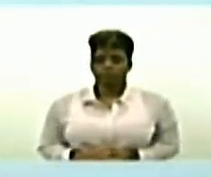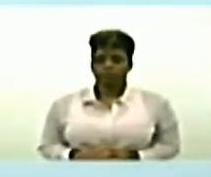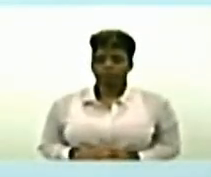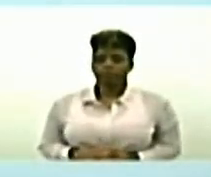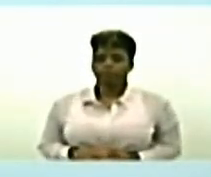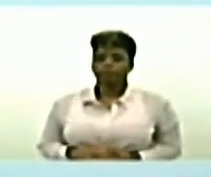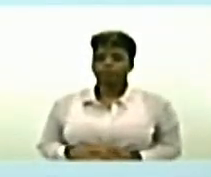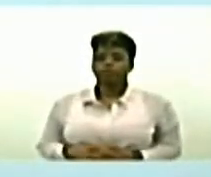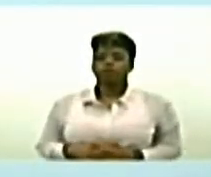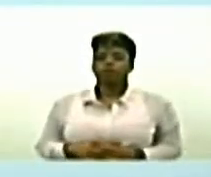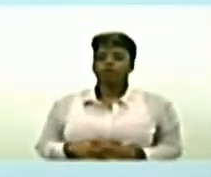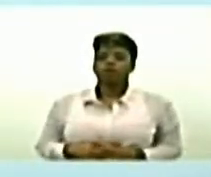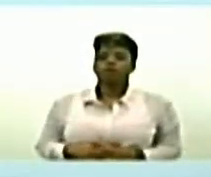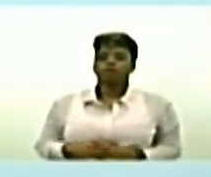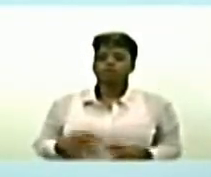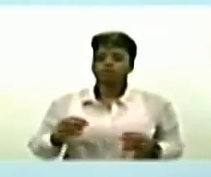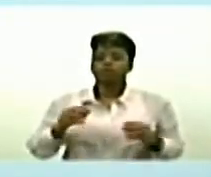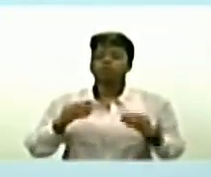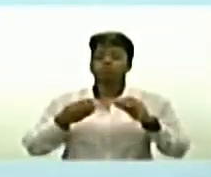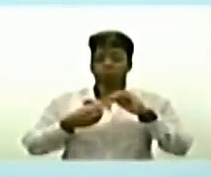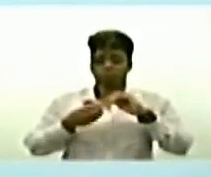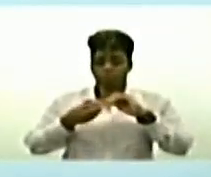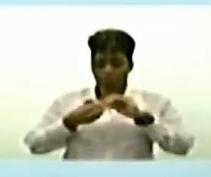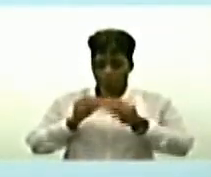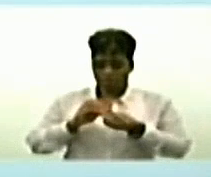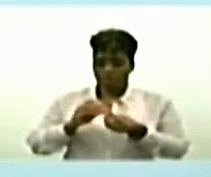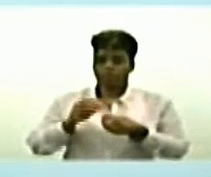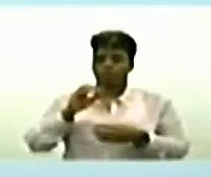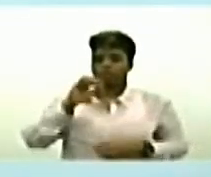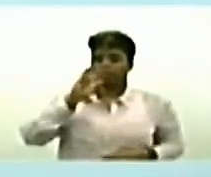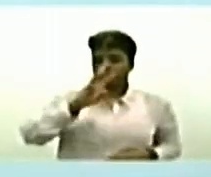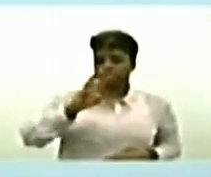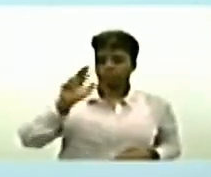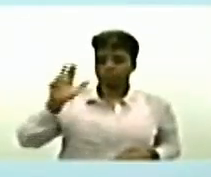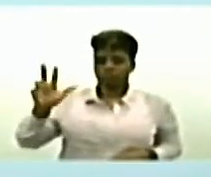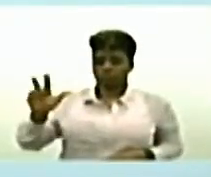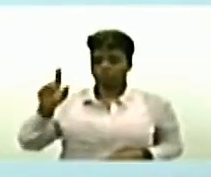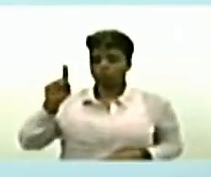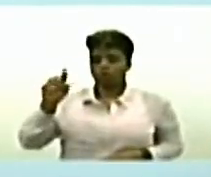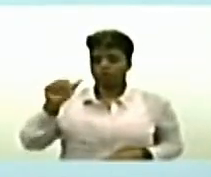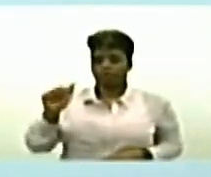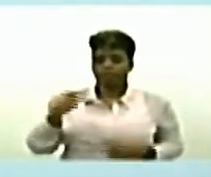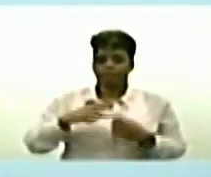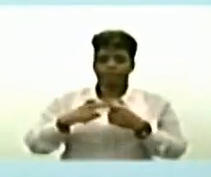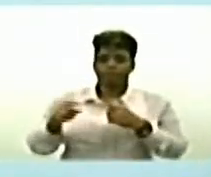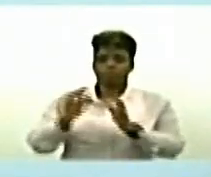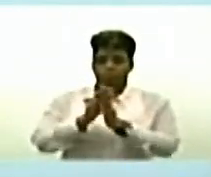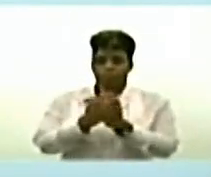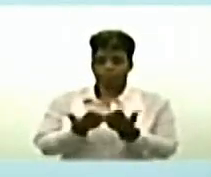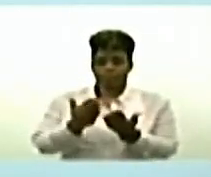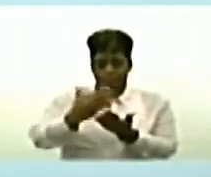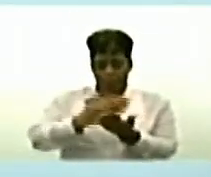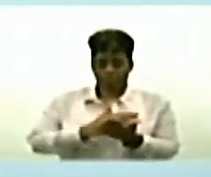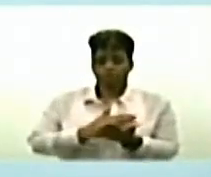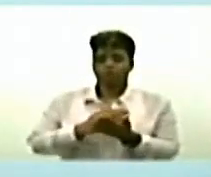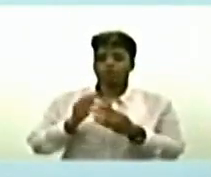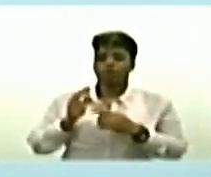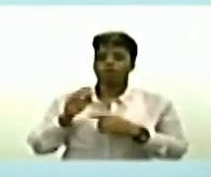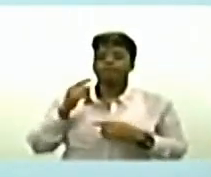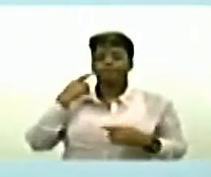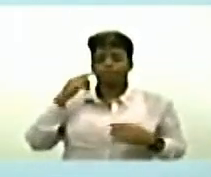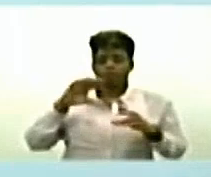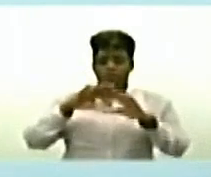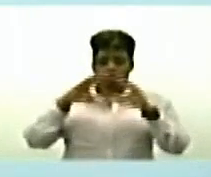Whereas Standing Order number 63-1B of the Senate Standing Orders provides for the appointment of a committee to consist